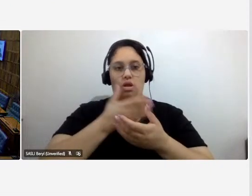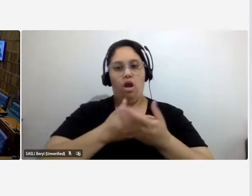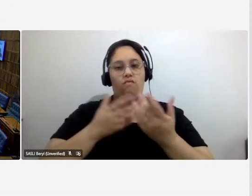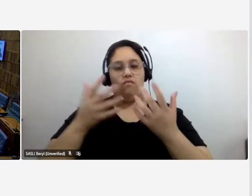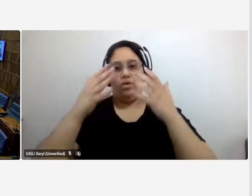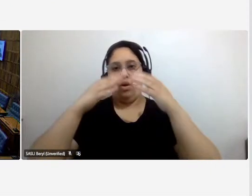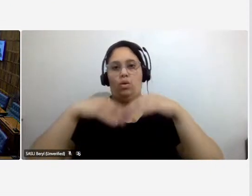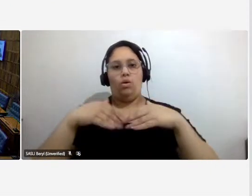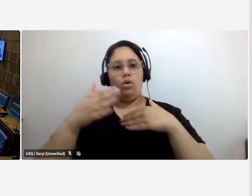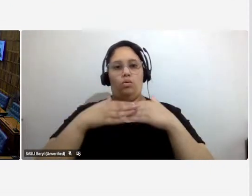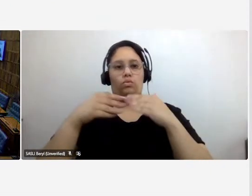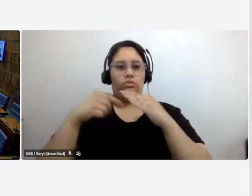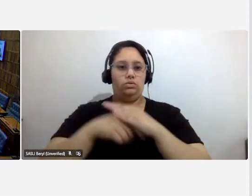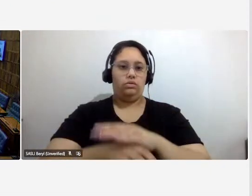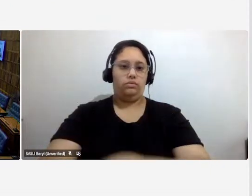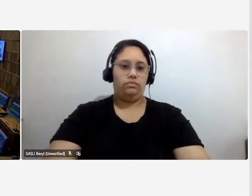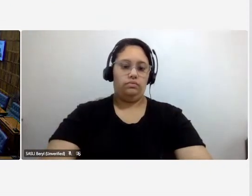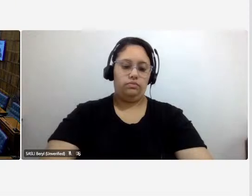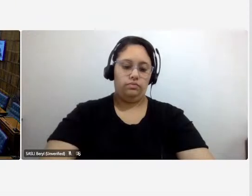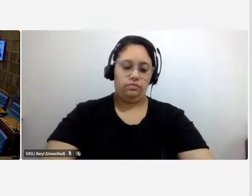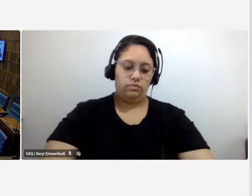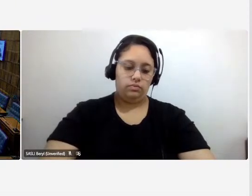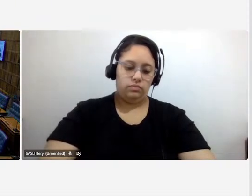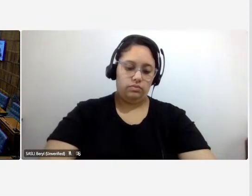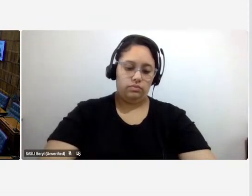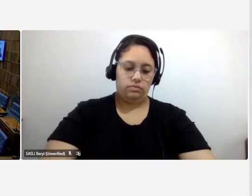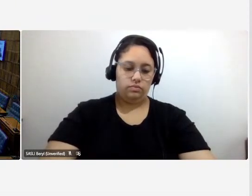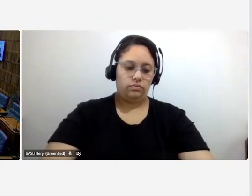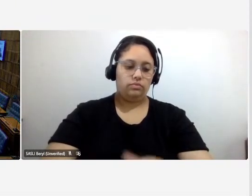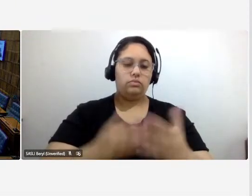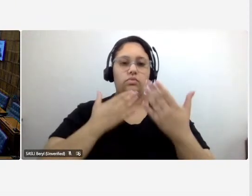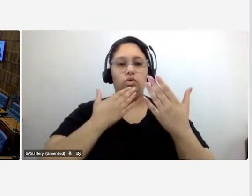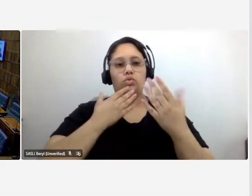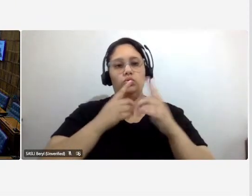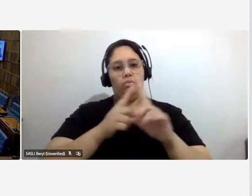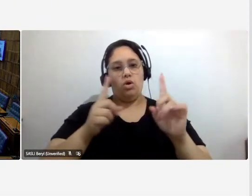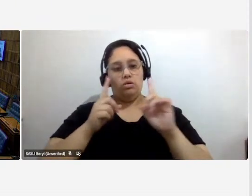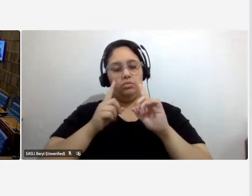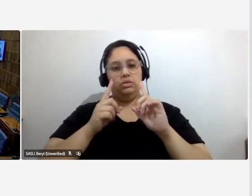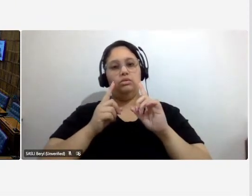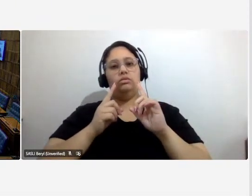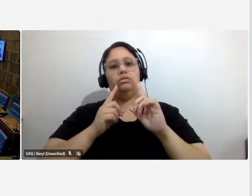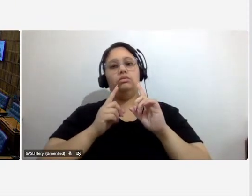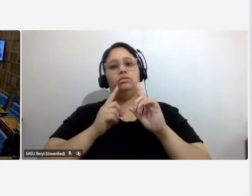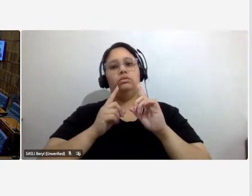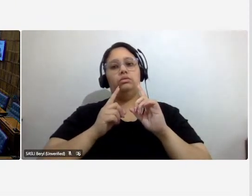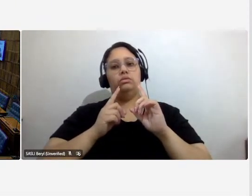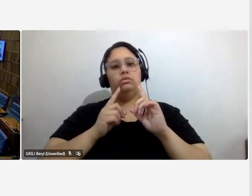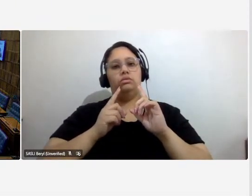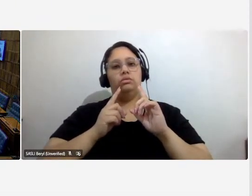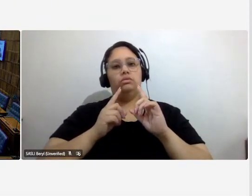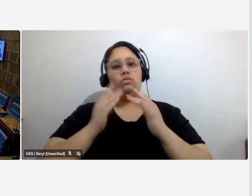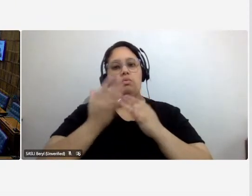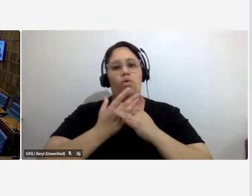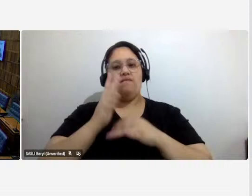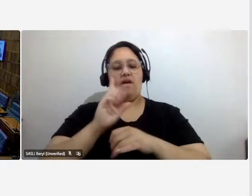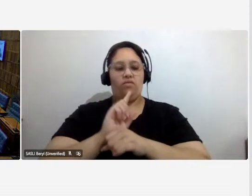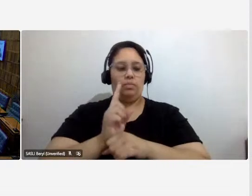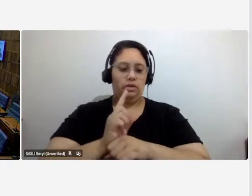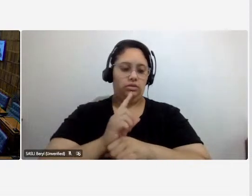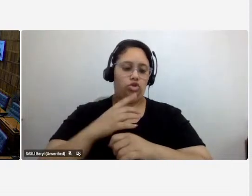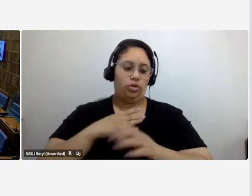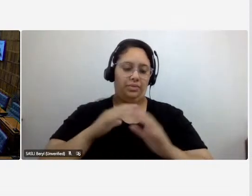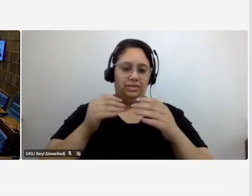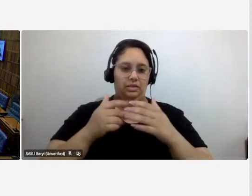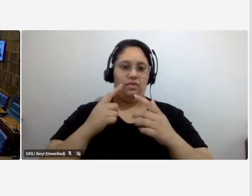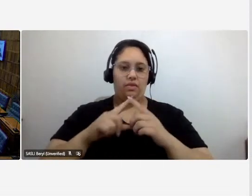down. So thank you very much to the department. Let's stretch our legs for 5 minutes as the committee